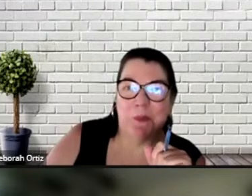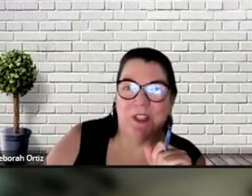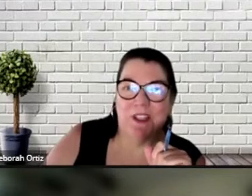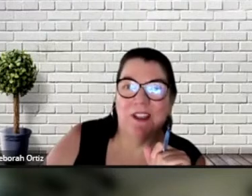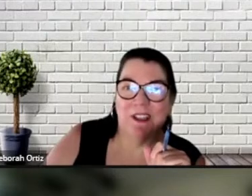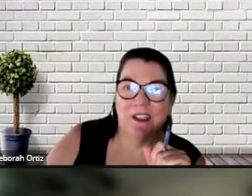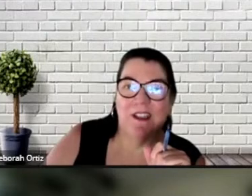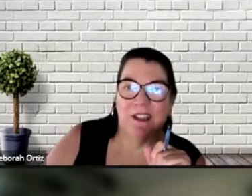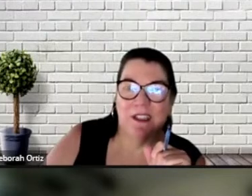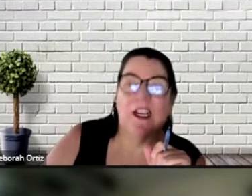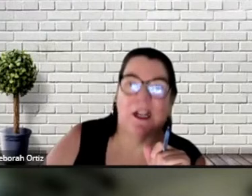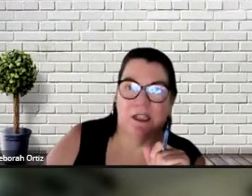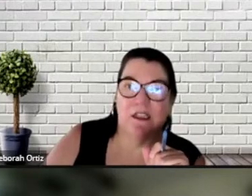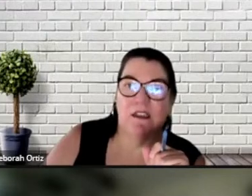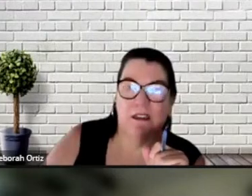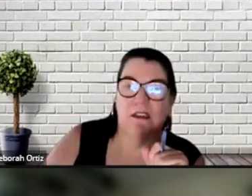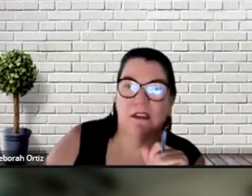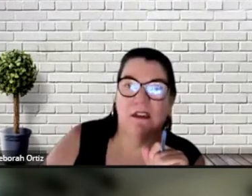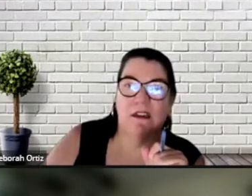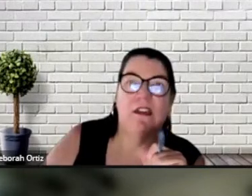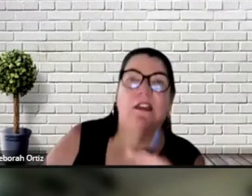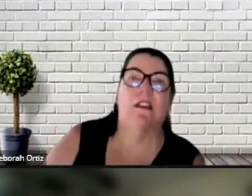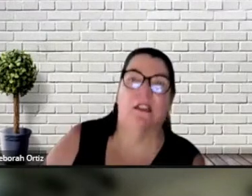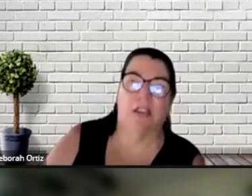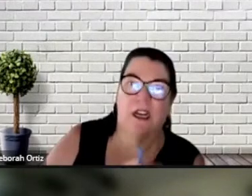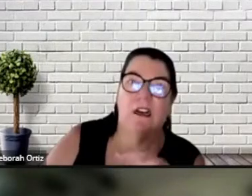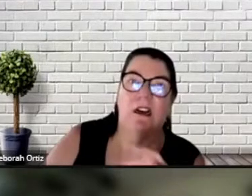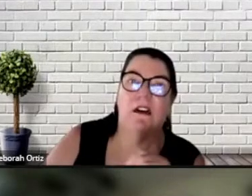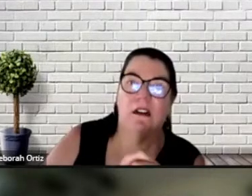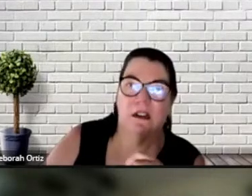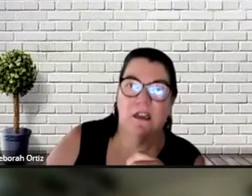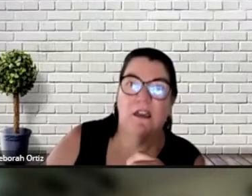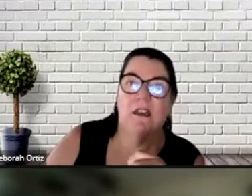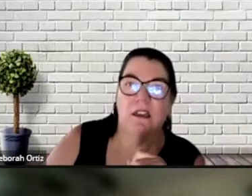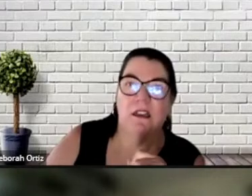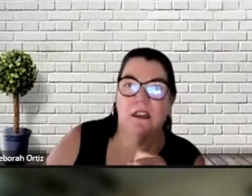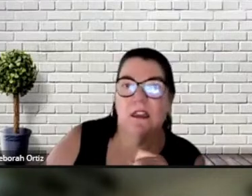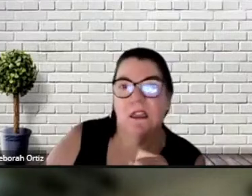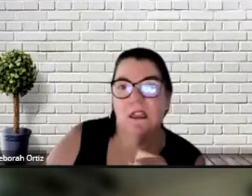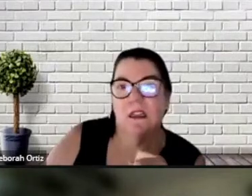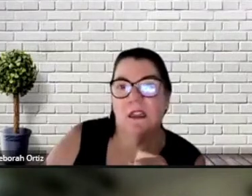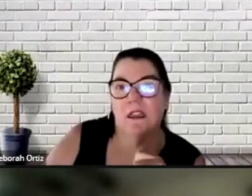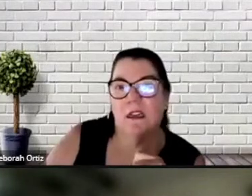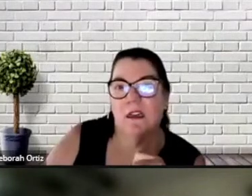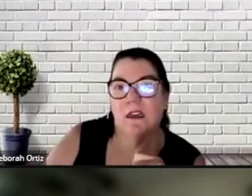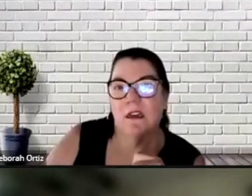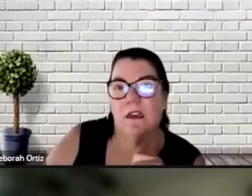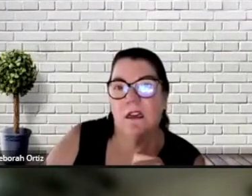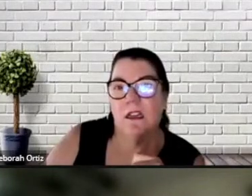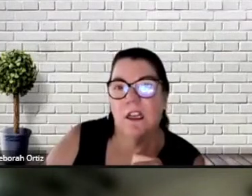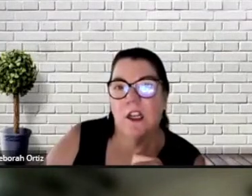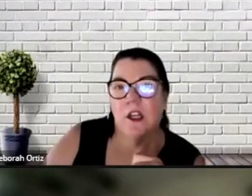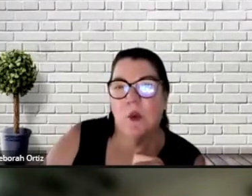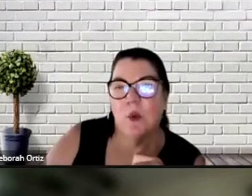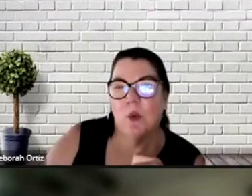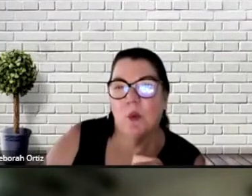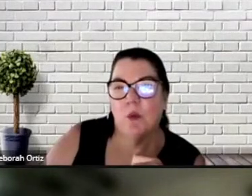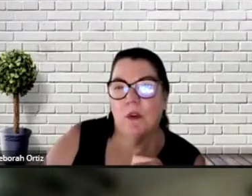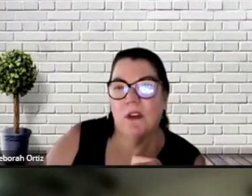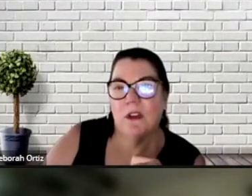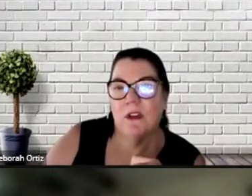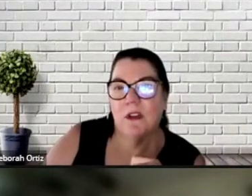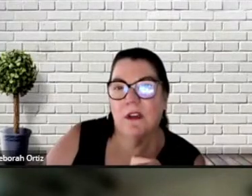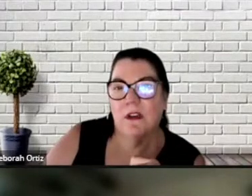so yeah, something that is not self-attestation. So I was thinking the words would be verified by medical records. So that would include